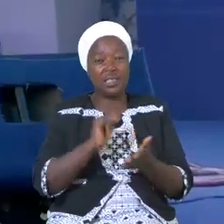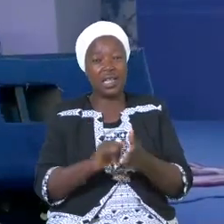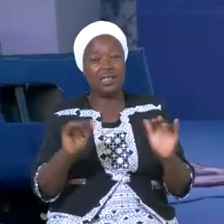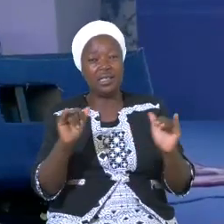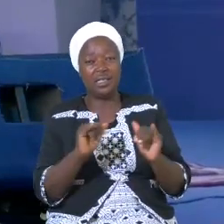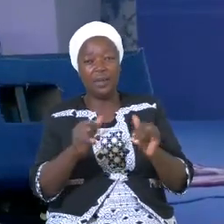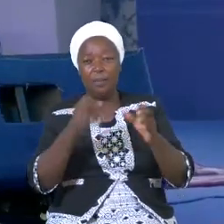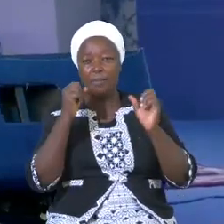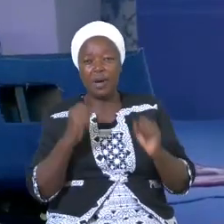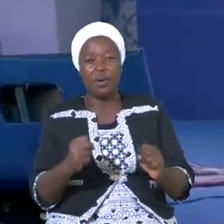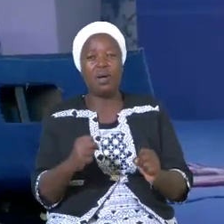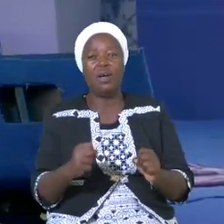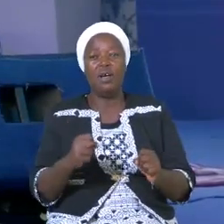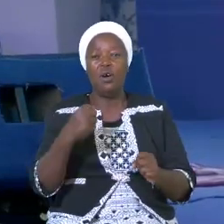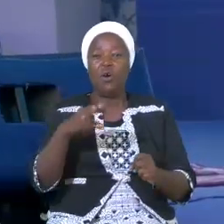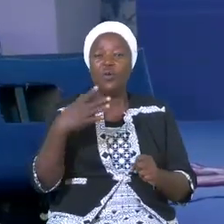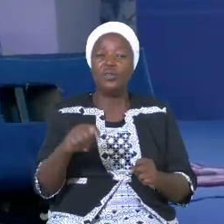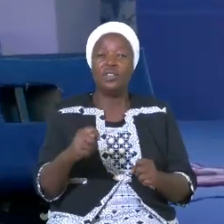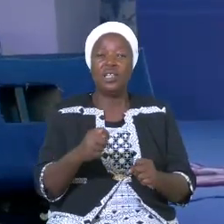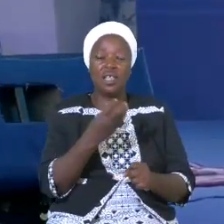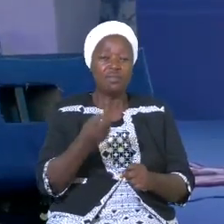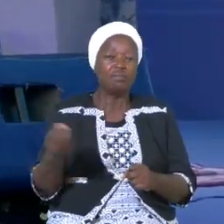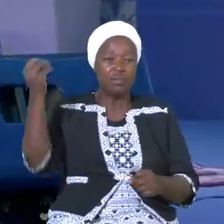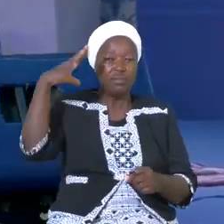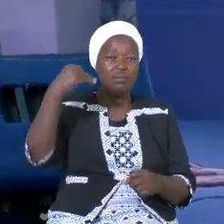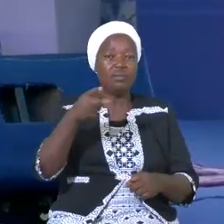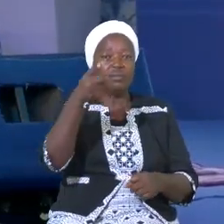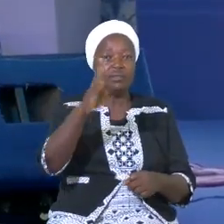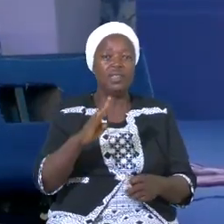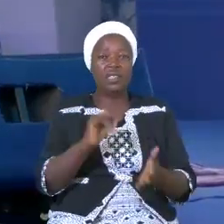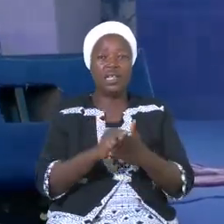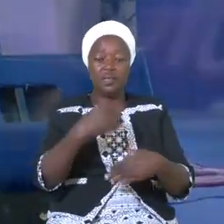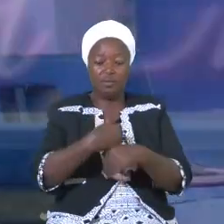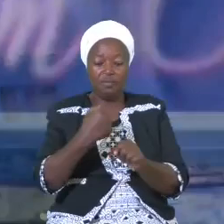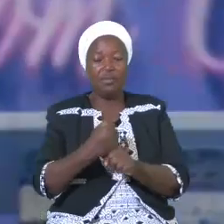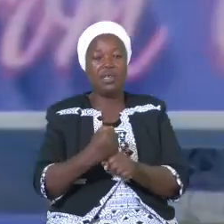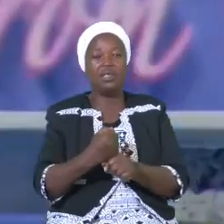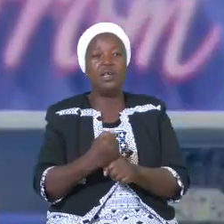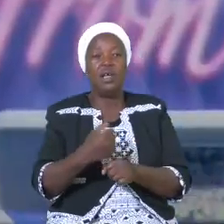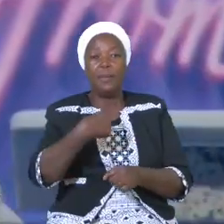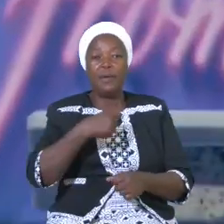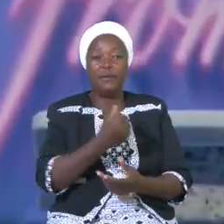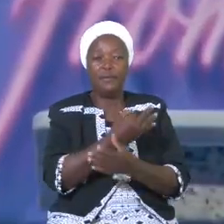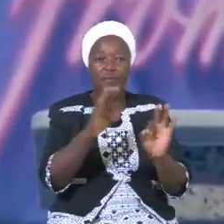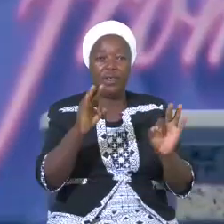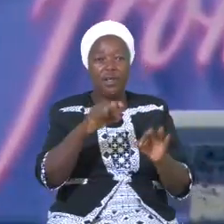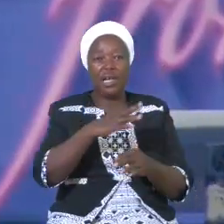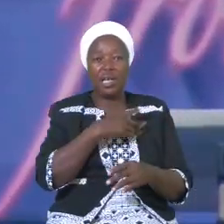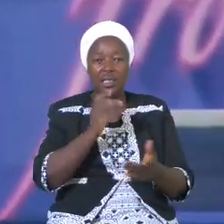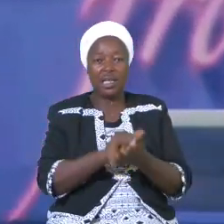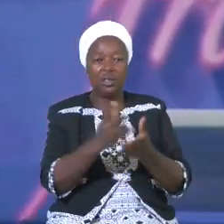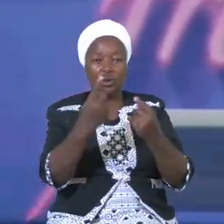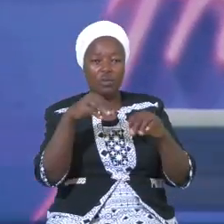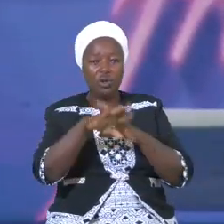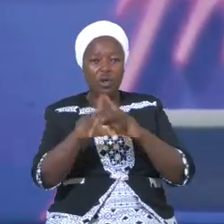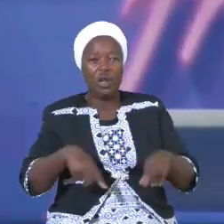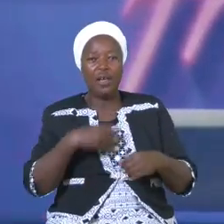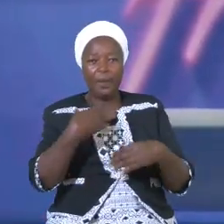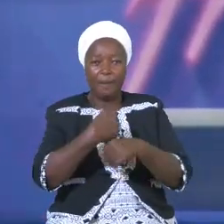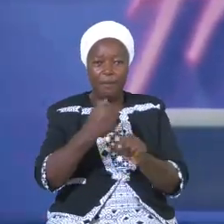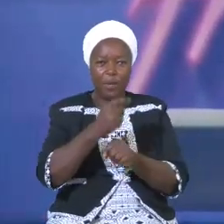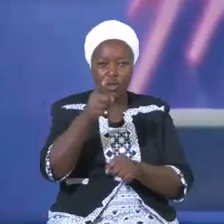power of the grace of god that made him free that calms your life and makes you